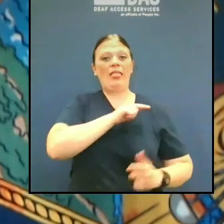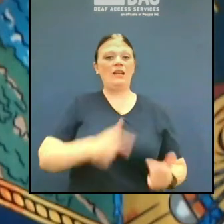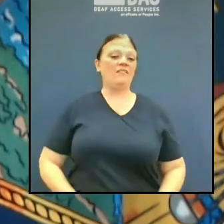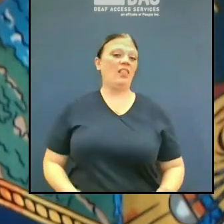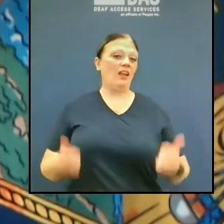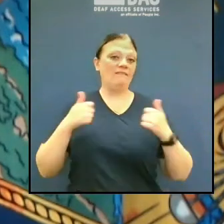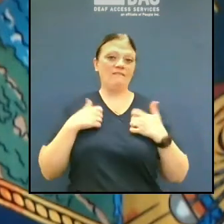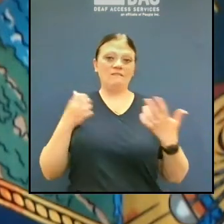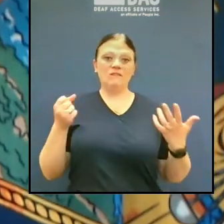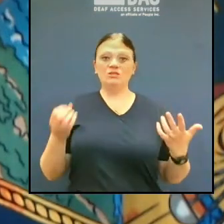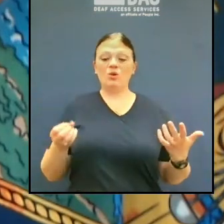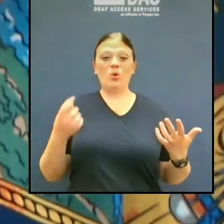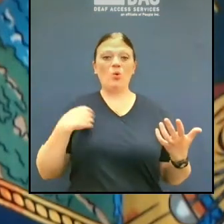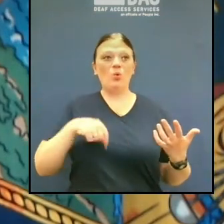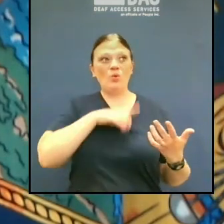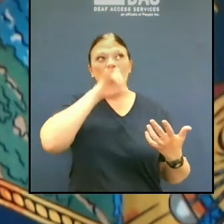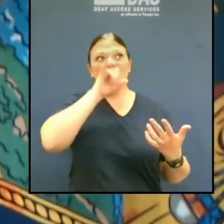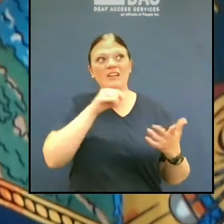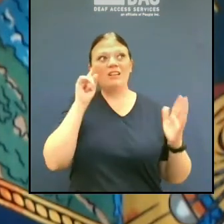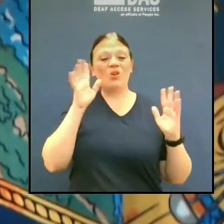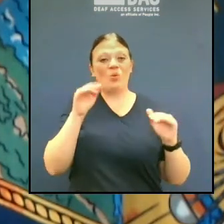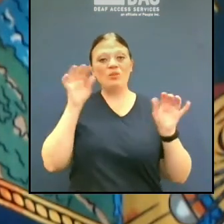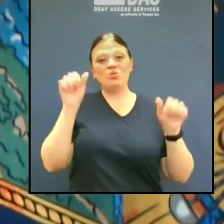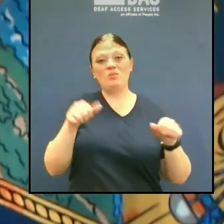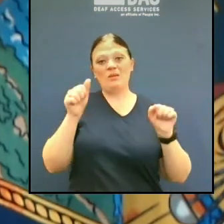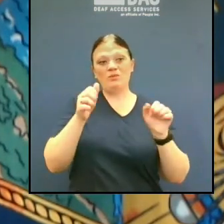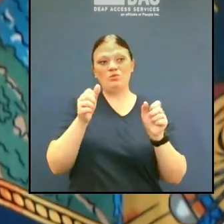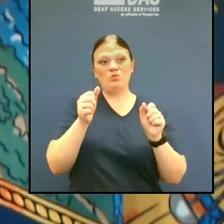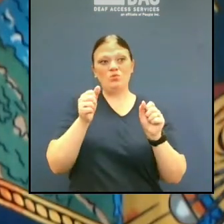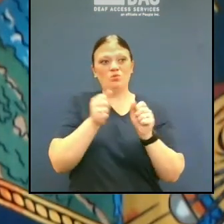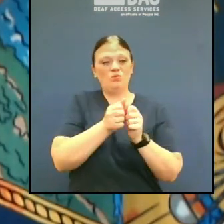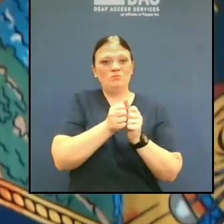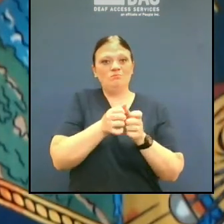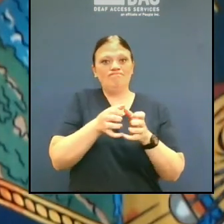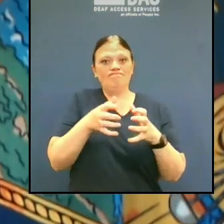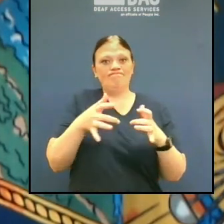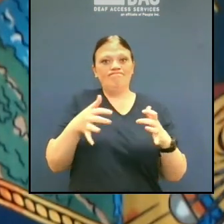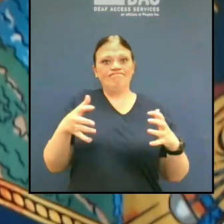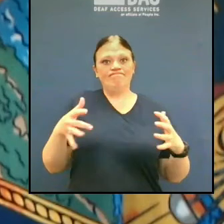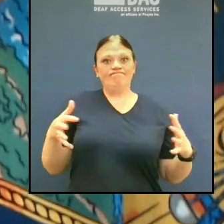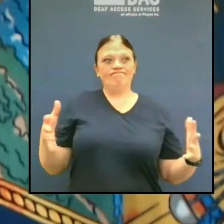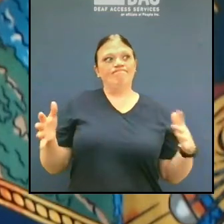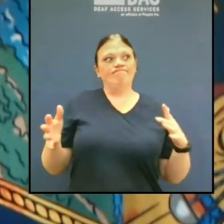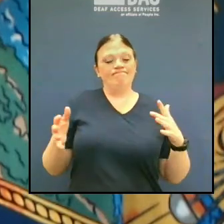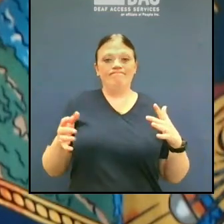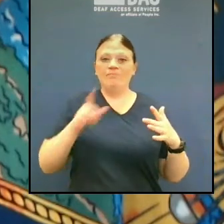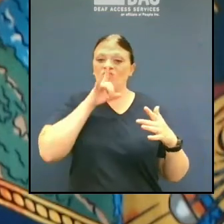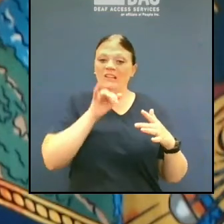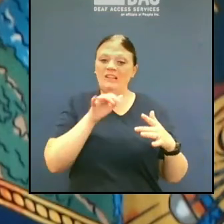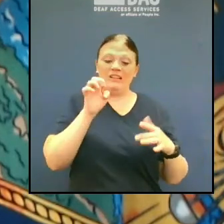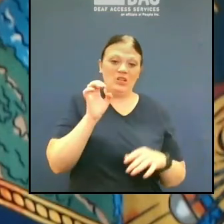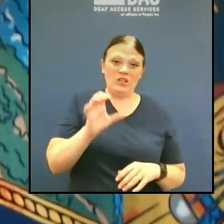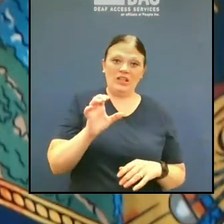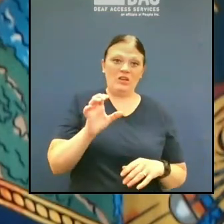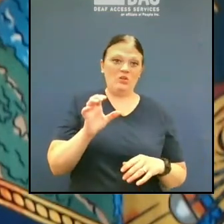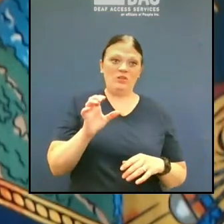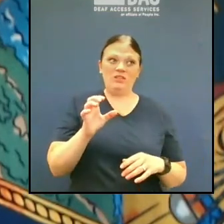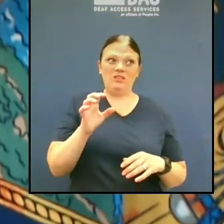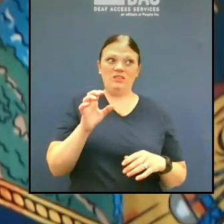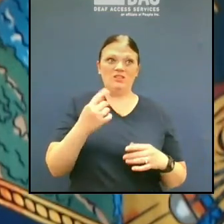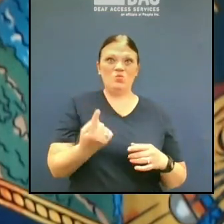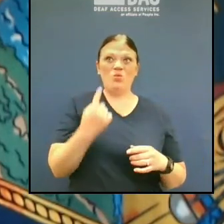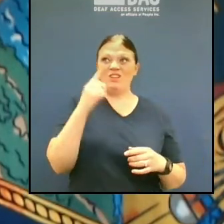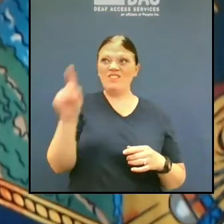life. So we're really hoping to be able to expand this, and really Erie County is really one of the